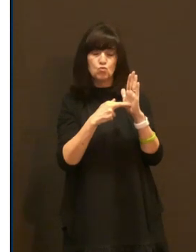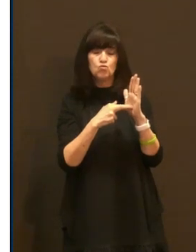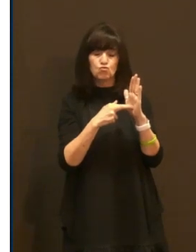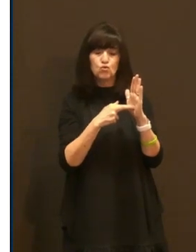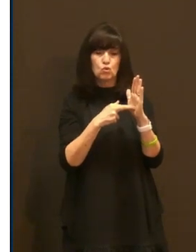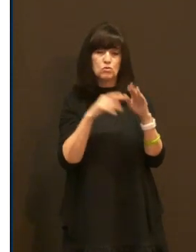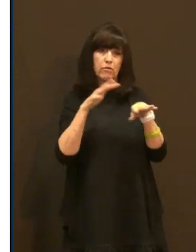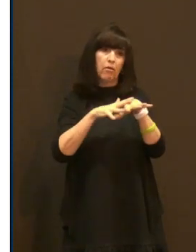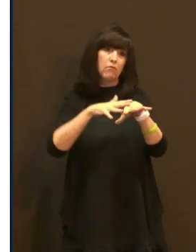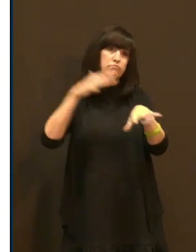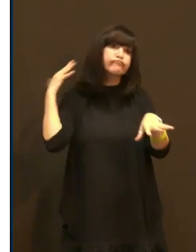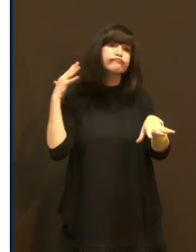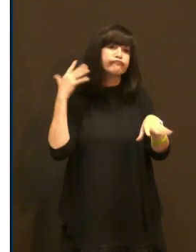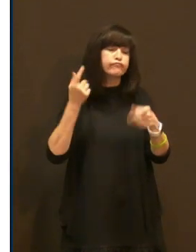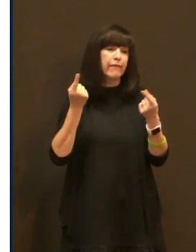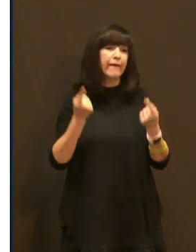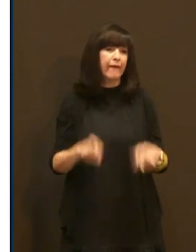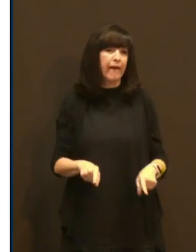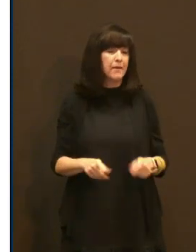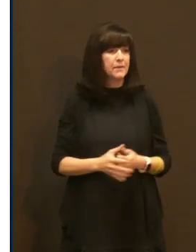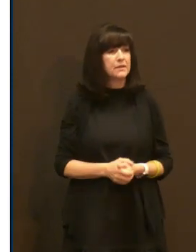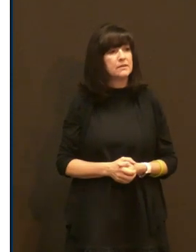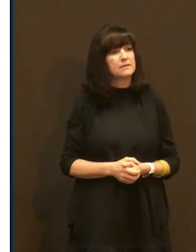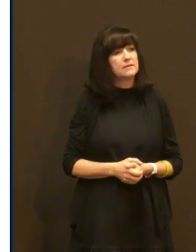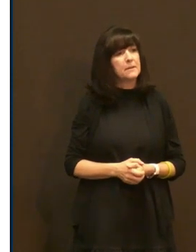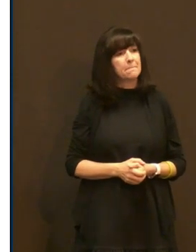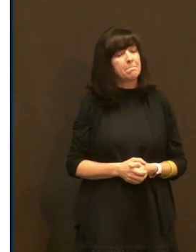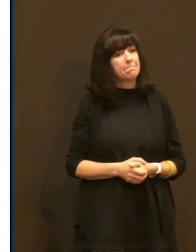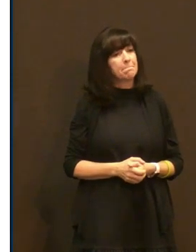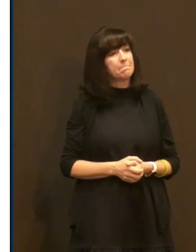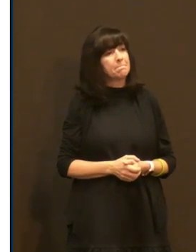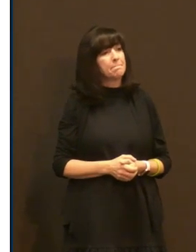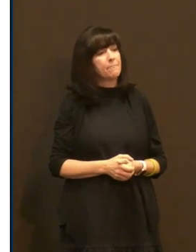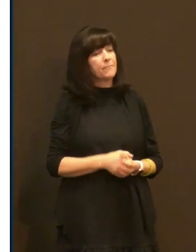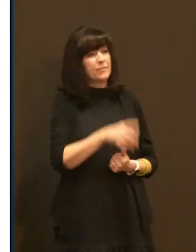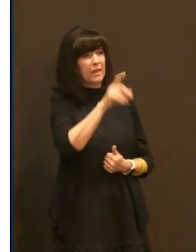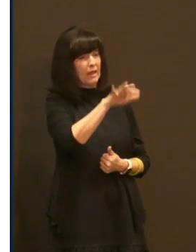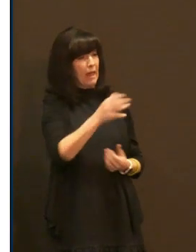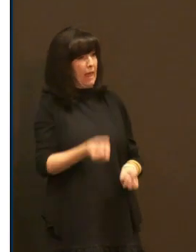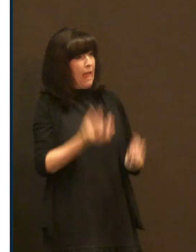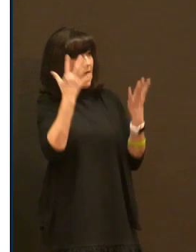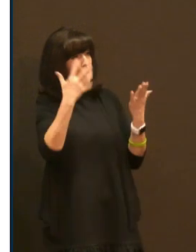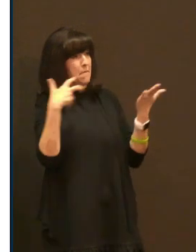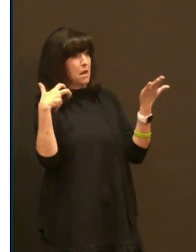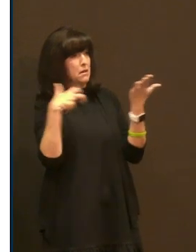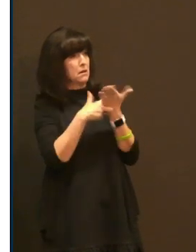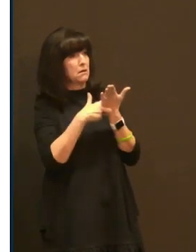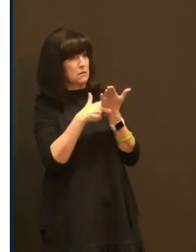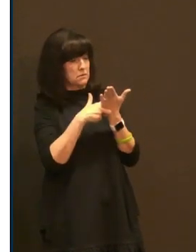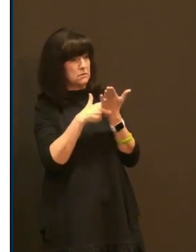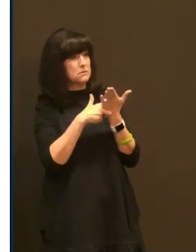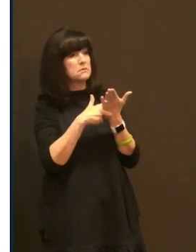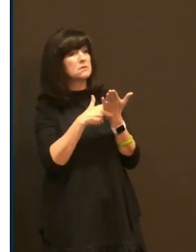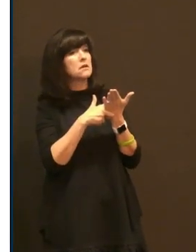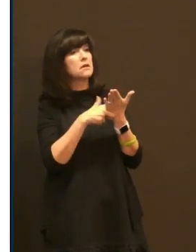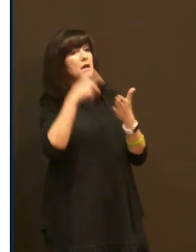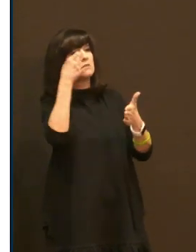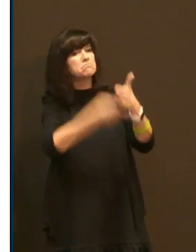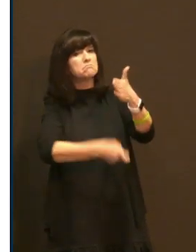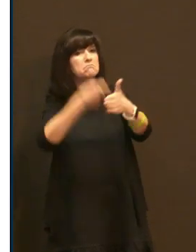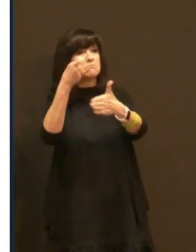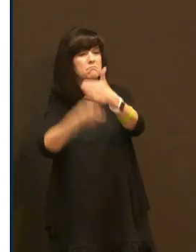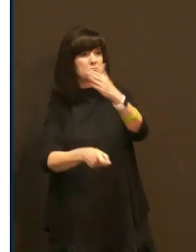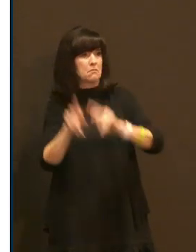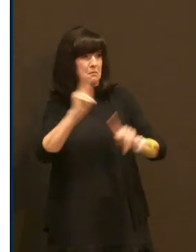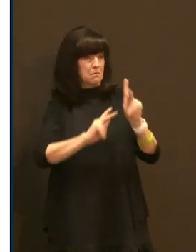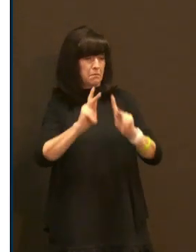answer to the question about whether and how many citations have been issued. My guess would be some